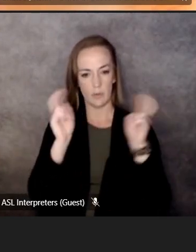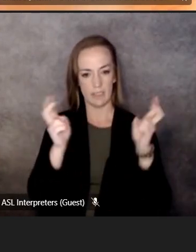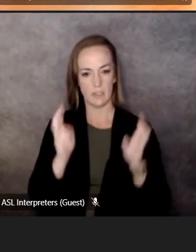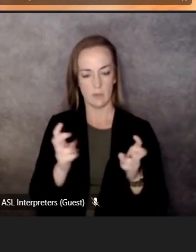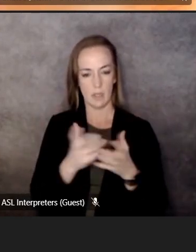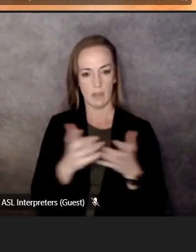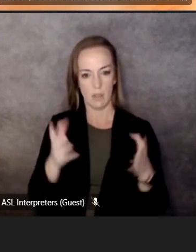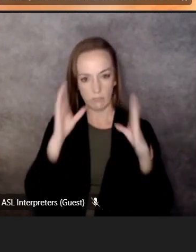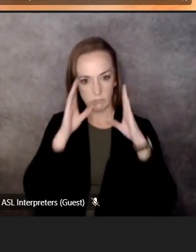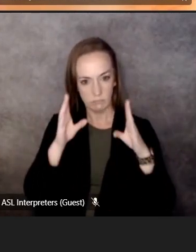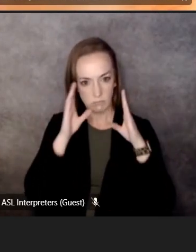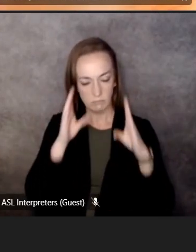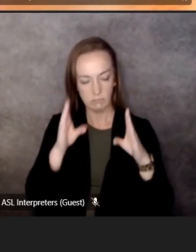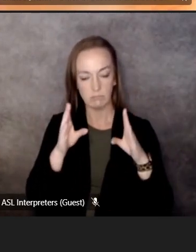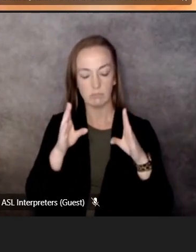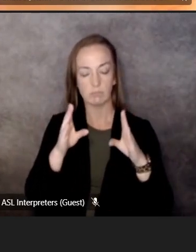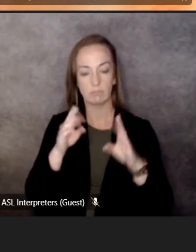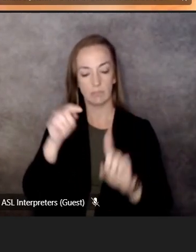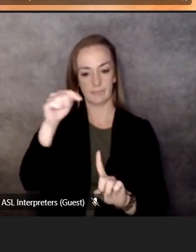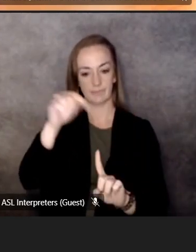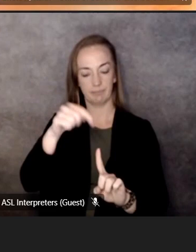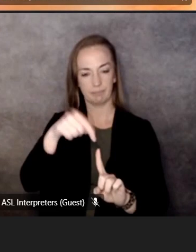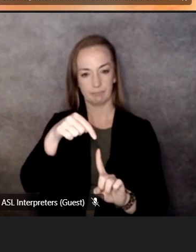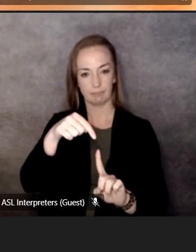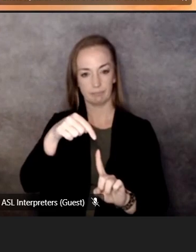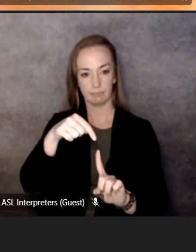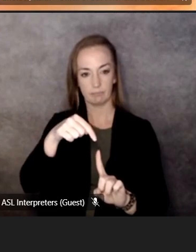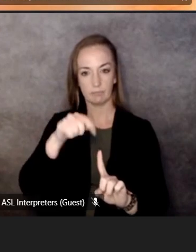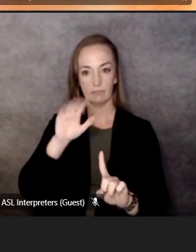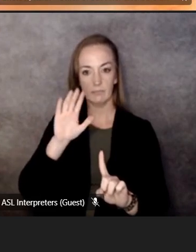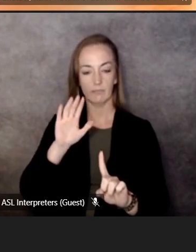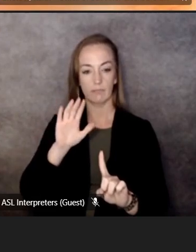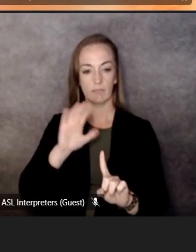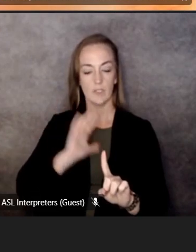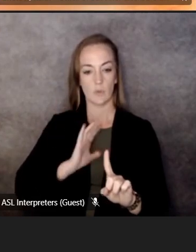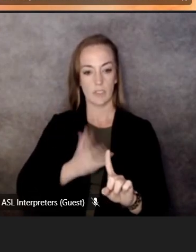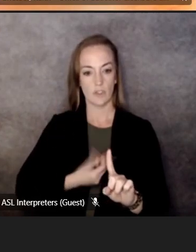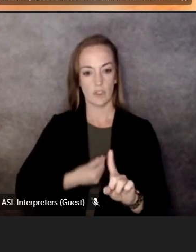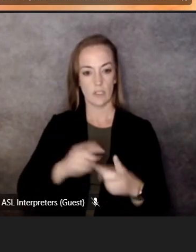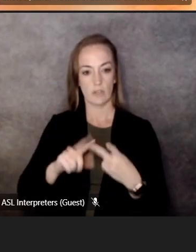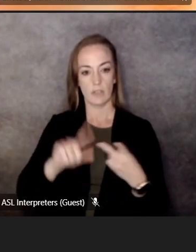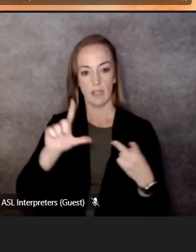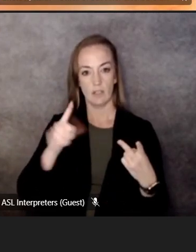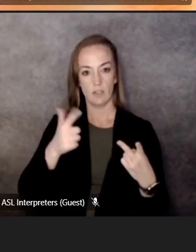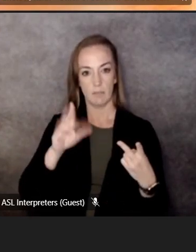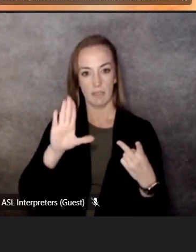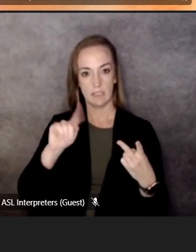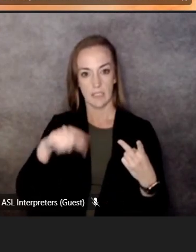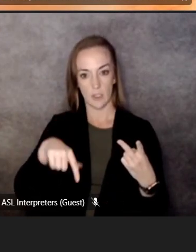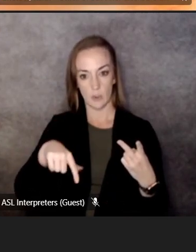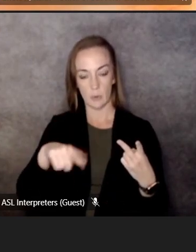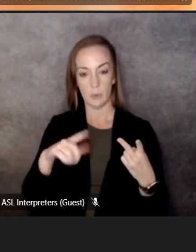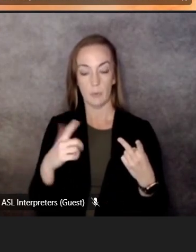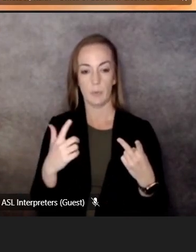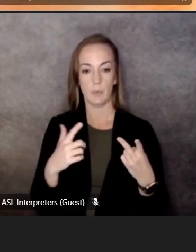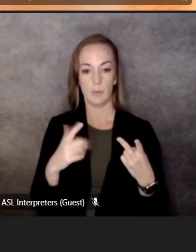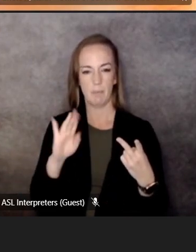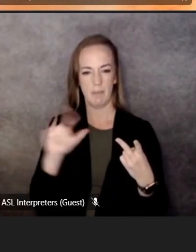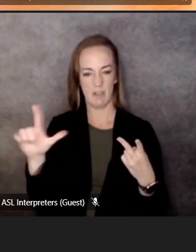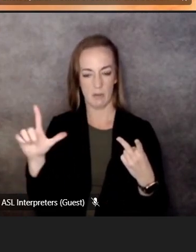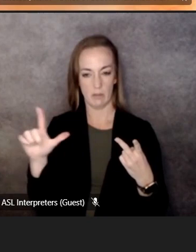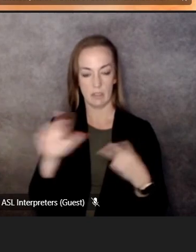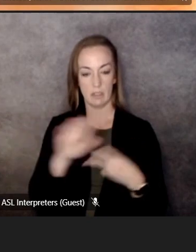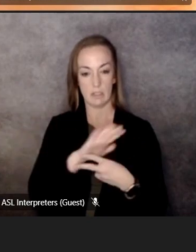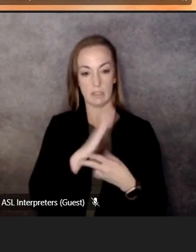to their transgender, LGBTQ bills. Some of those relate